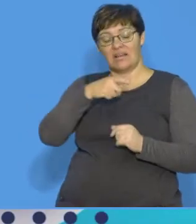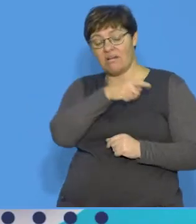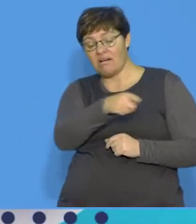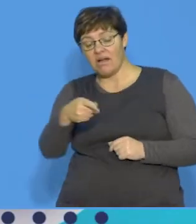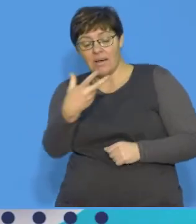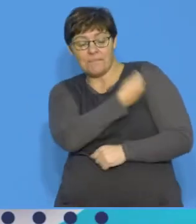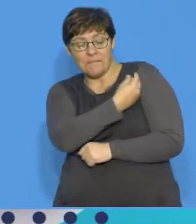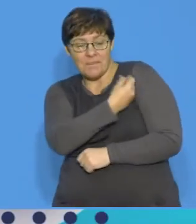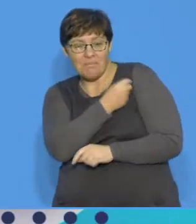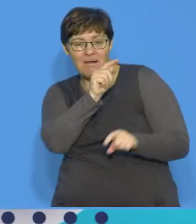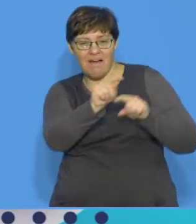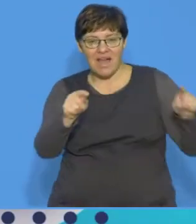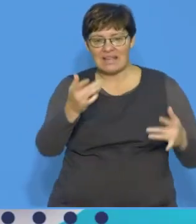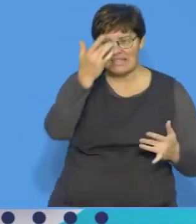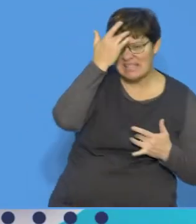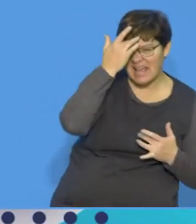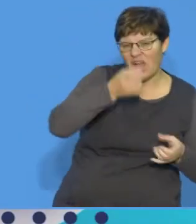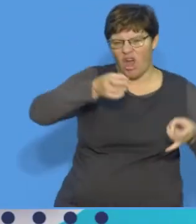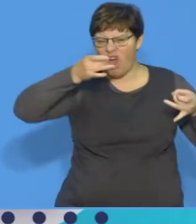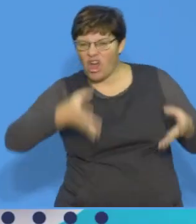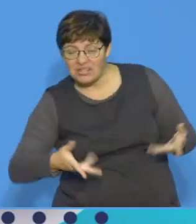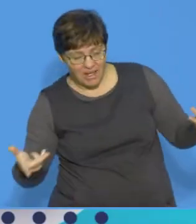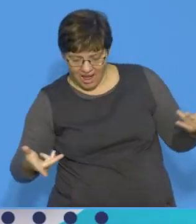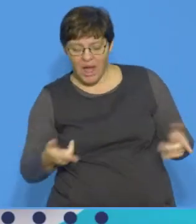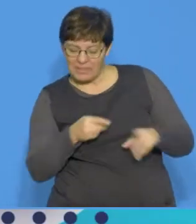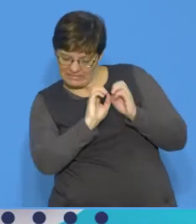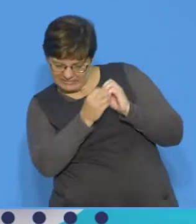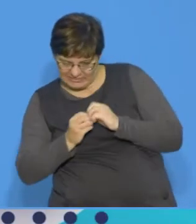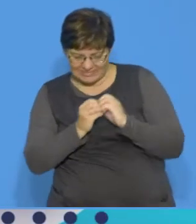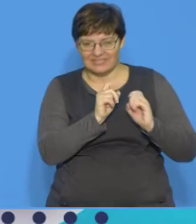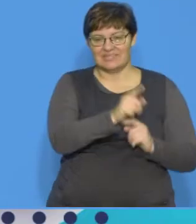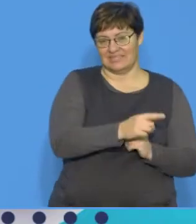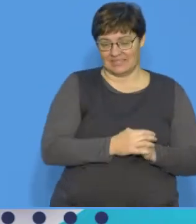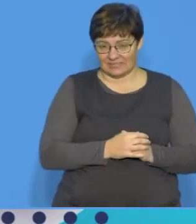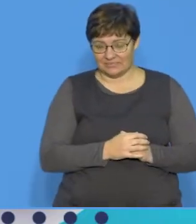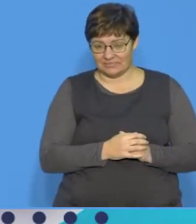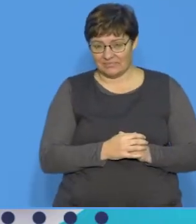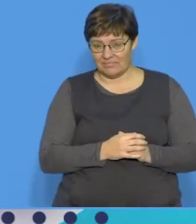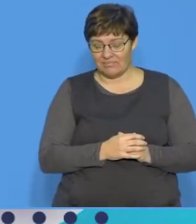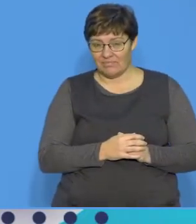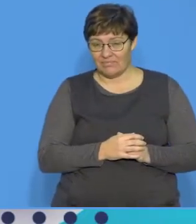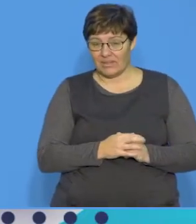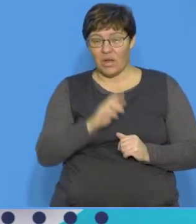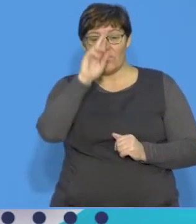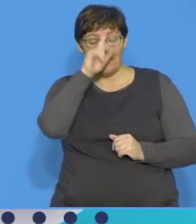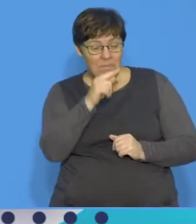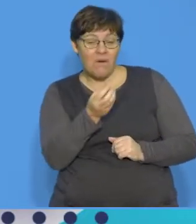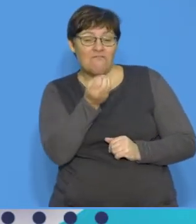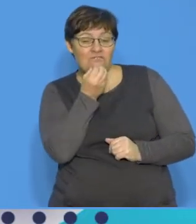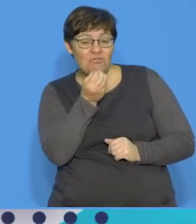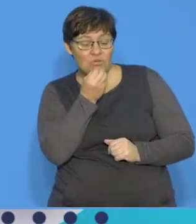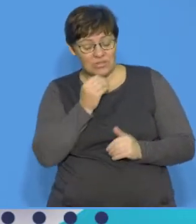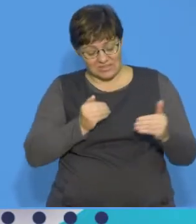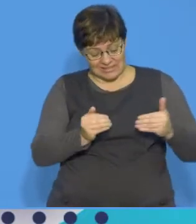ill, that are hurt. They're finding ways to remember that diet is important, and a